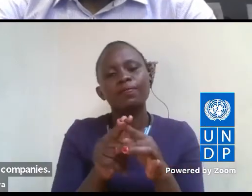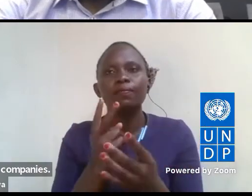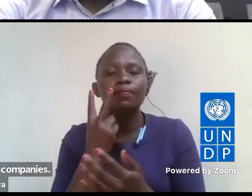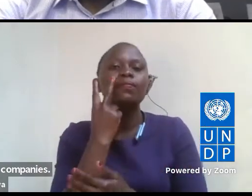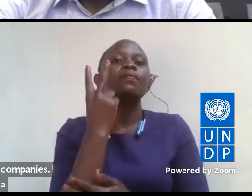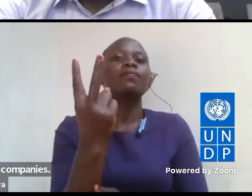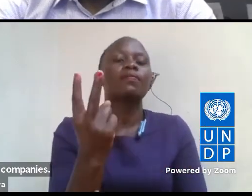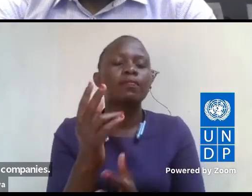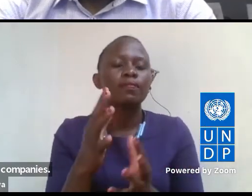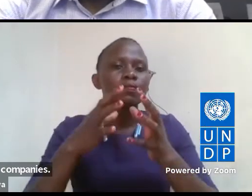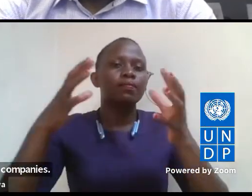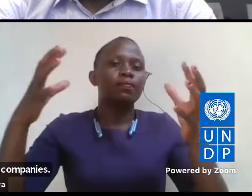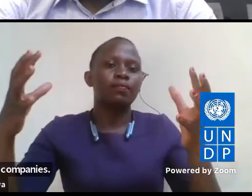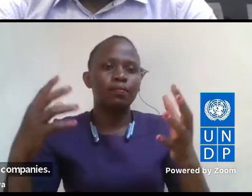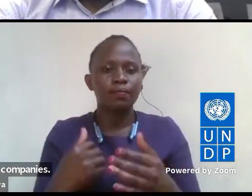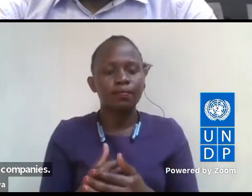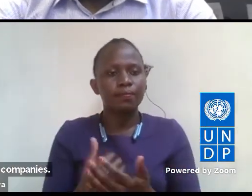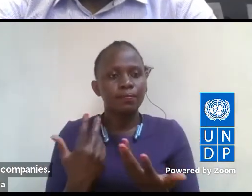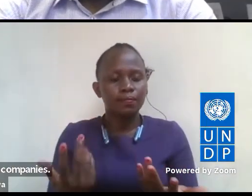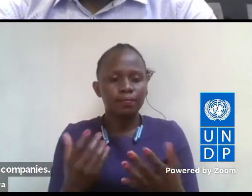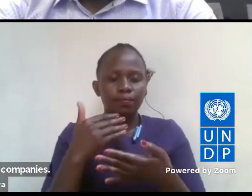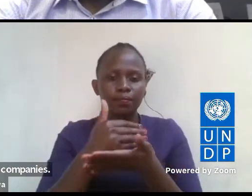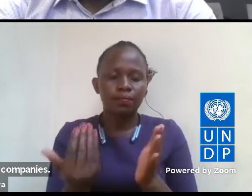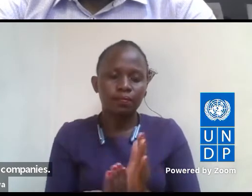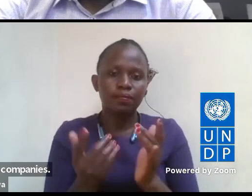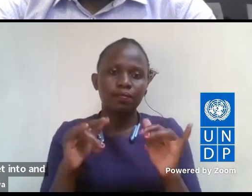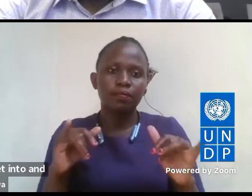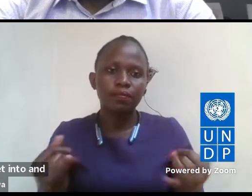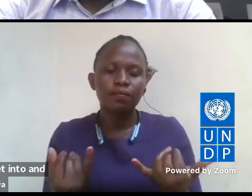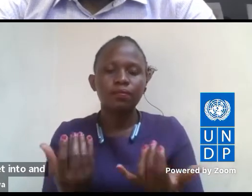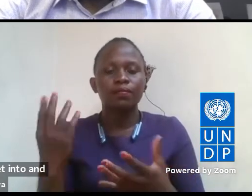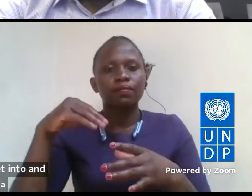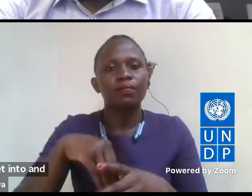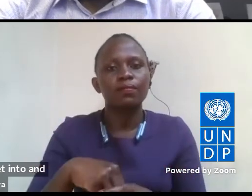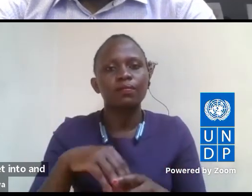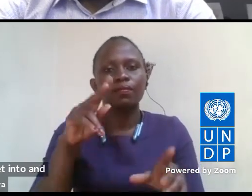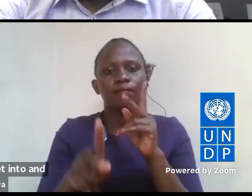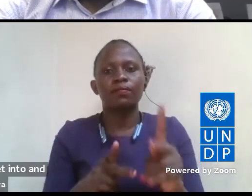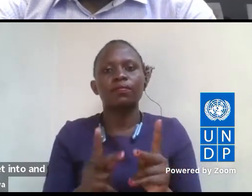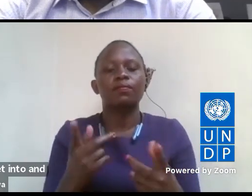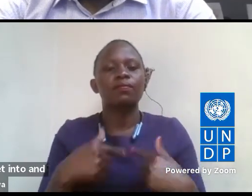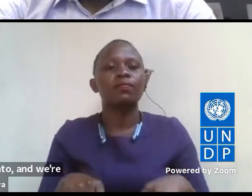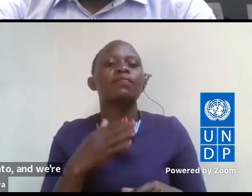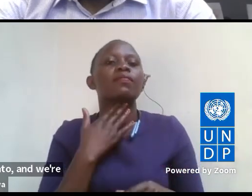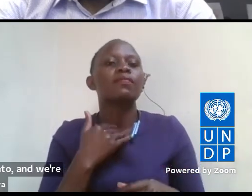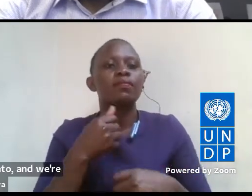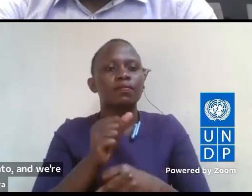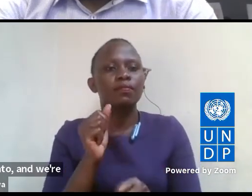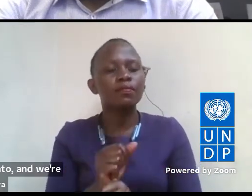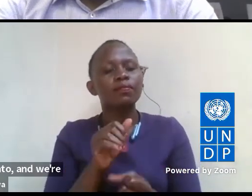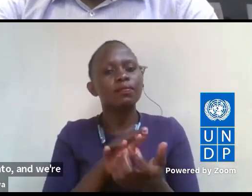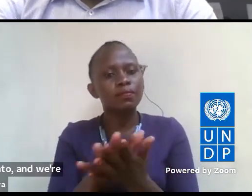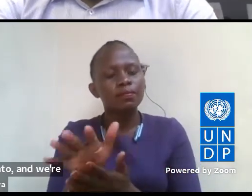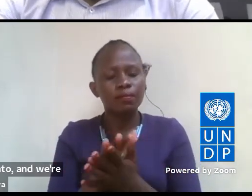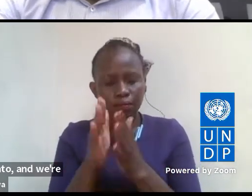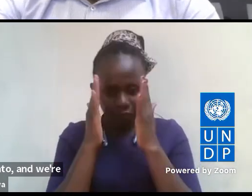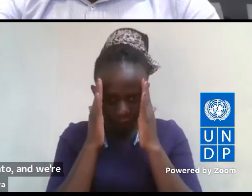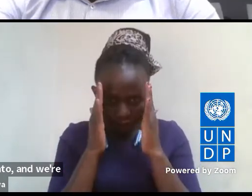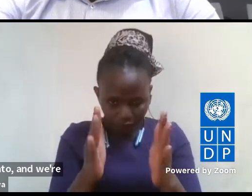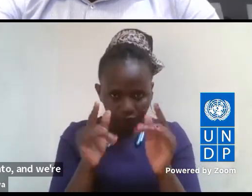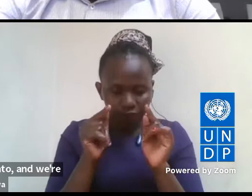big. But the sectors we are trying to get into and the people we are trying to really invest in our ideas need to